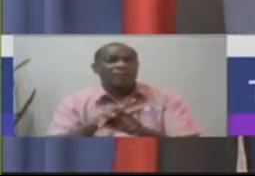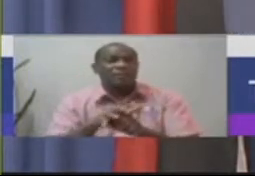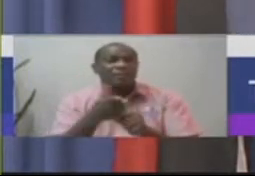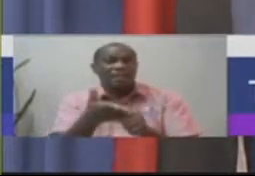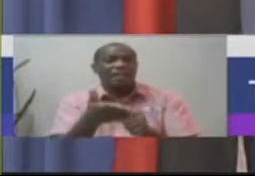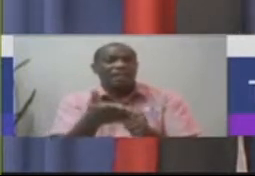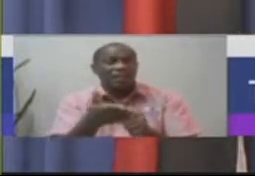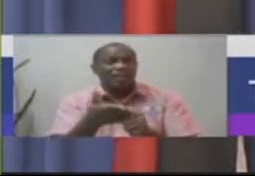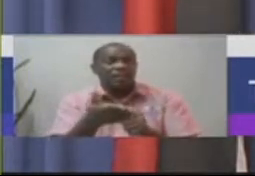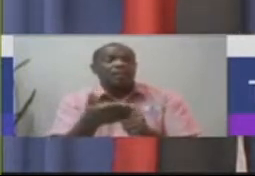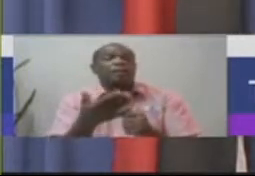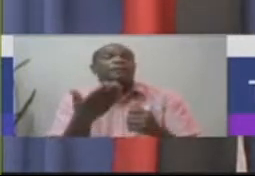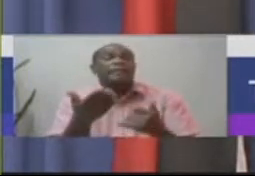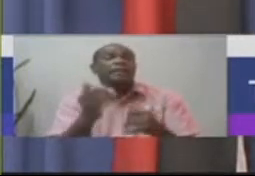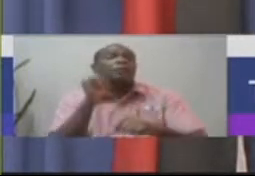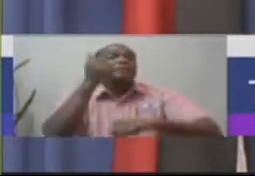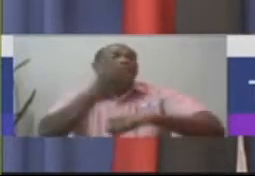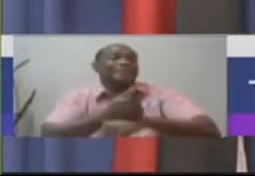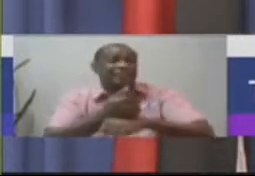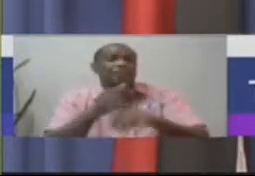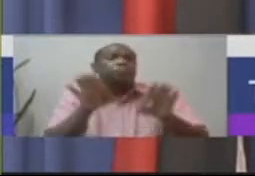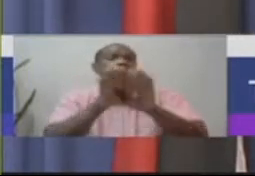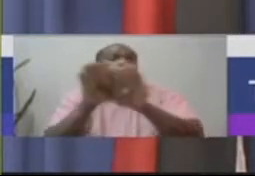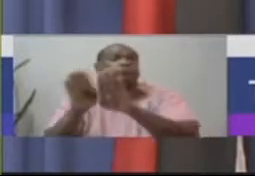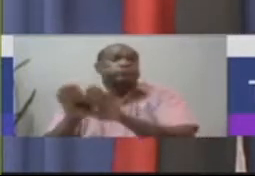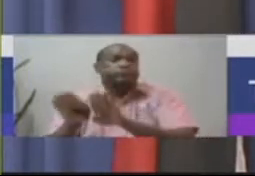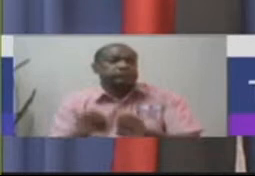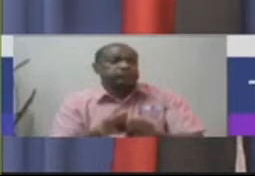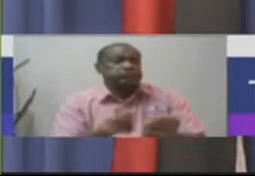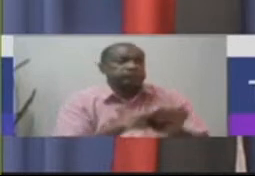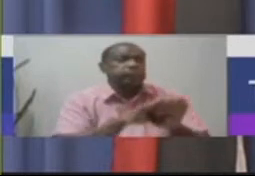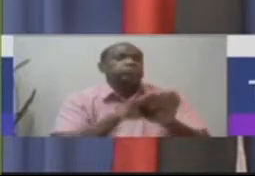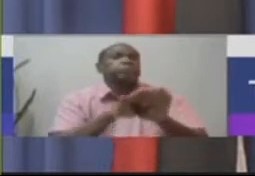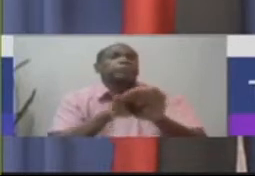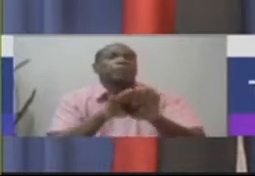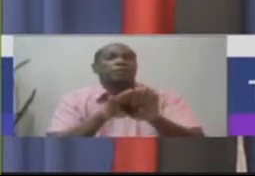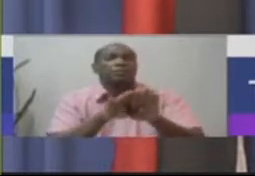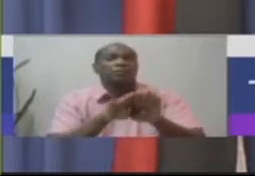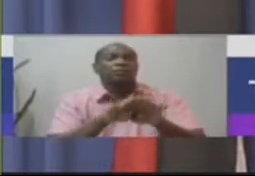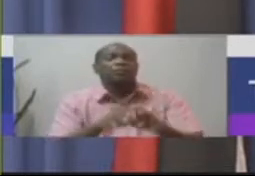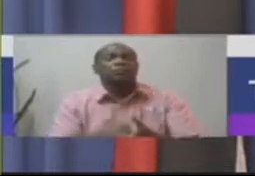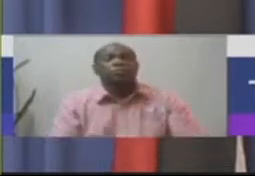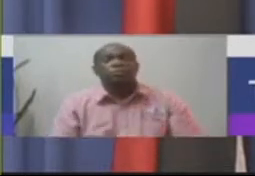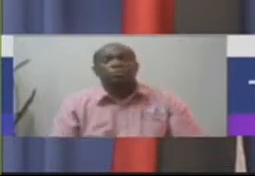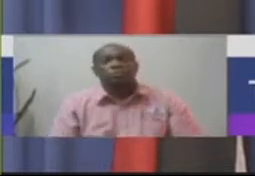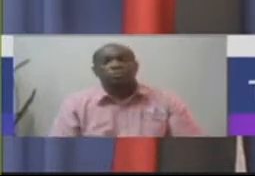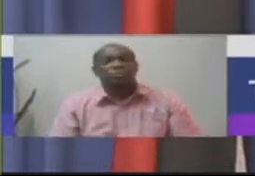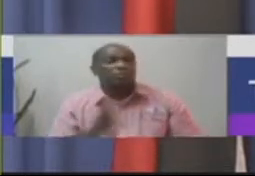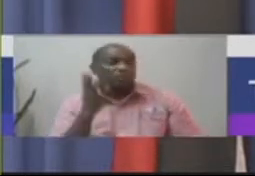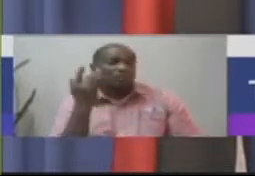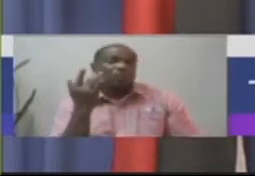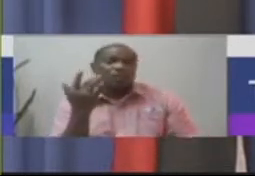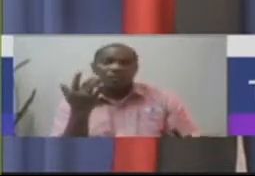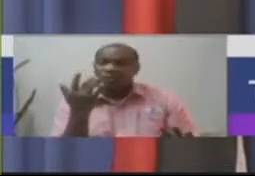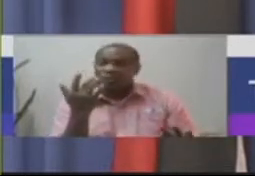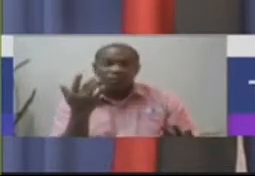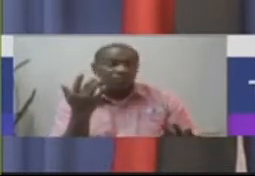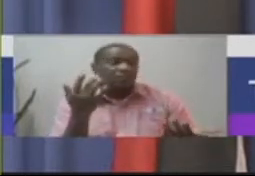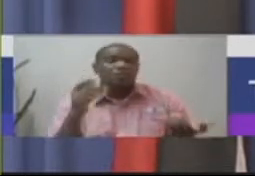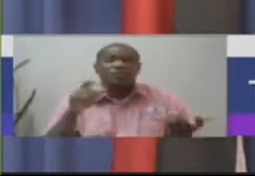because they're required to respond to the presence of the virus in the community, and they are now in lockdown,